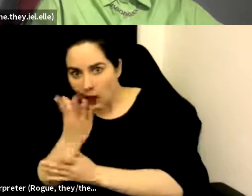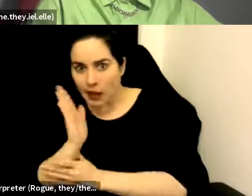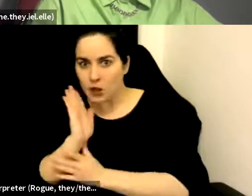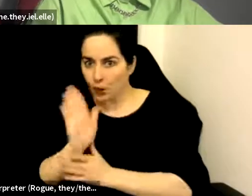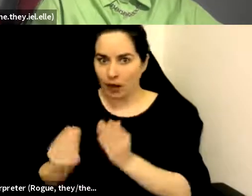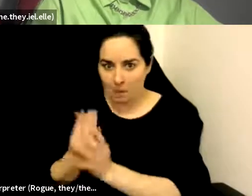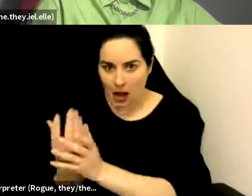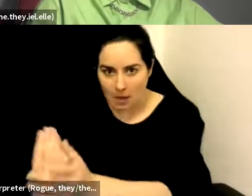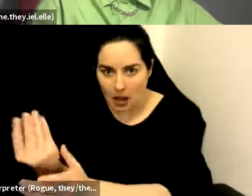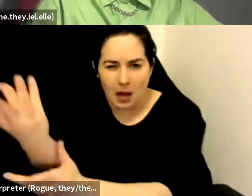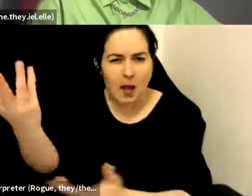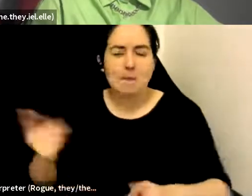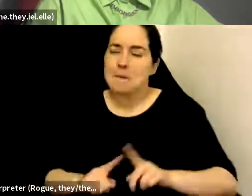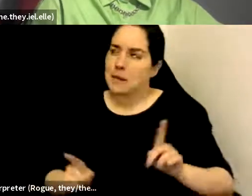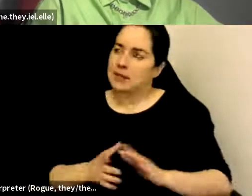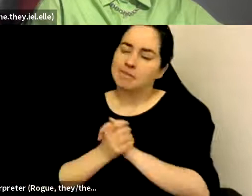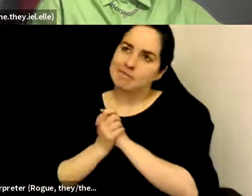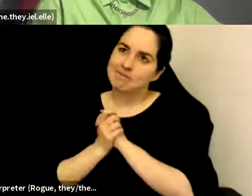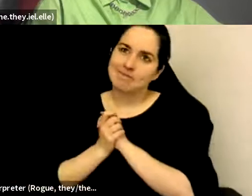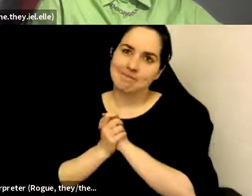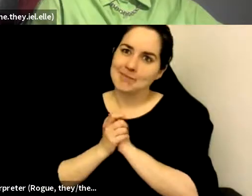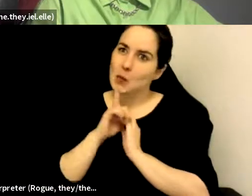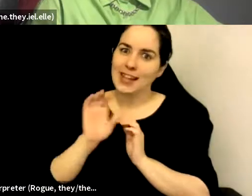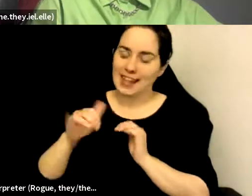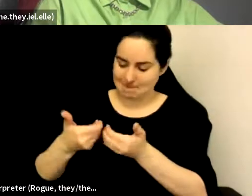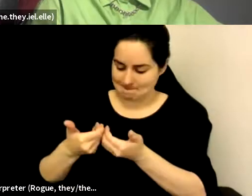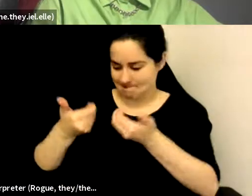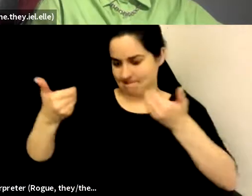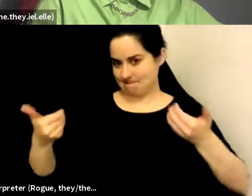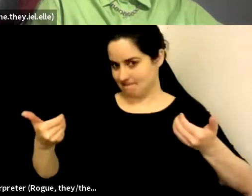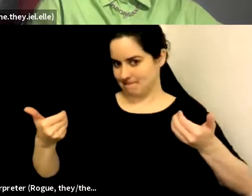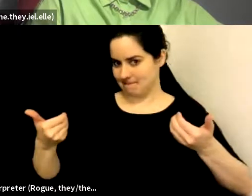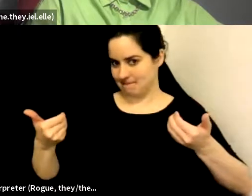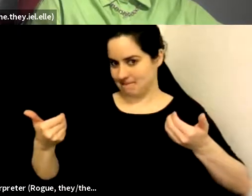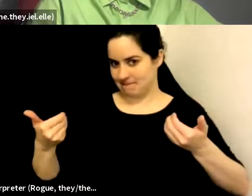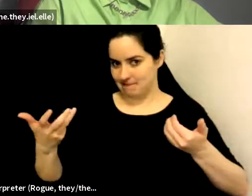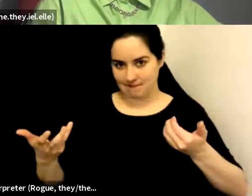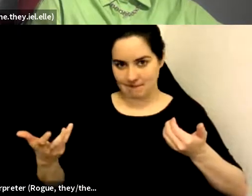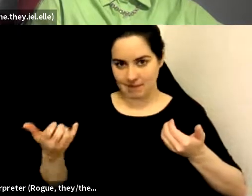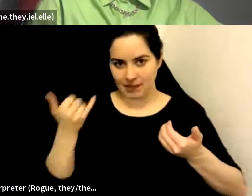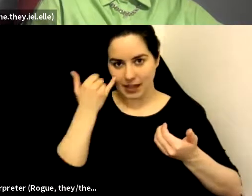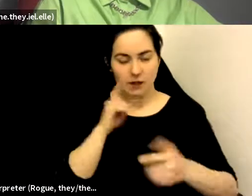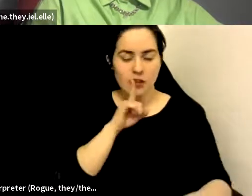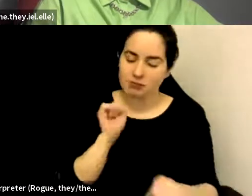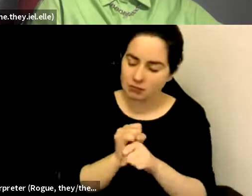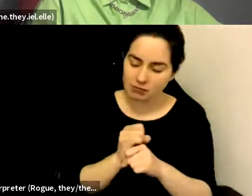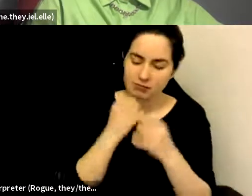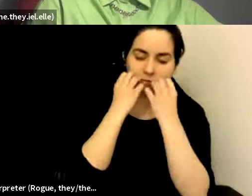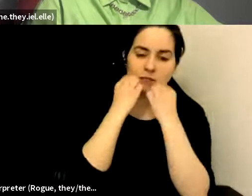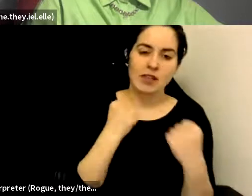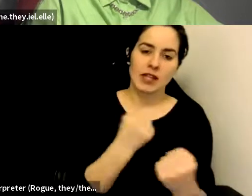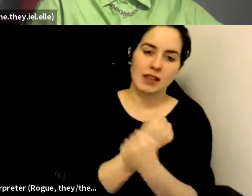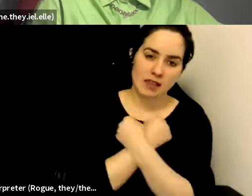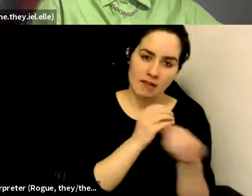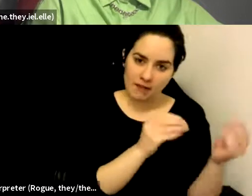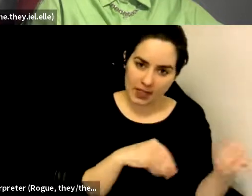yeah, I think about the disconnected link between, like, if we loved the land the way that we loved ourselves,